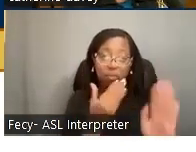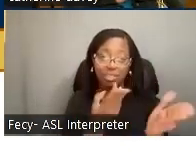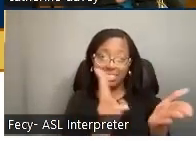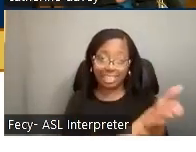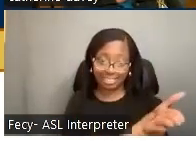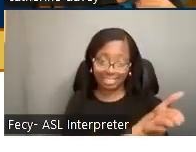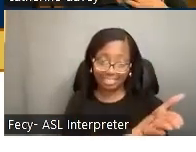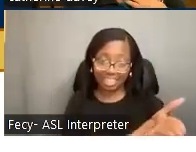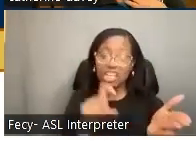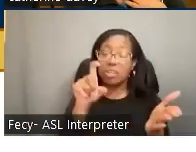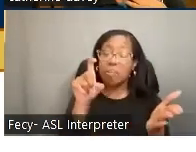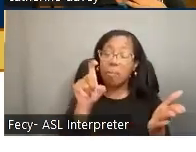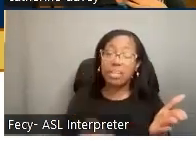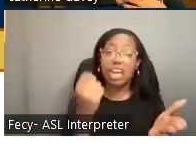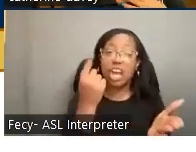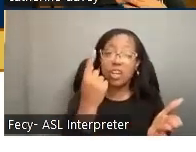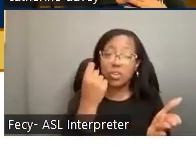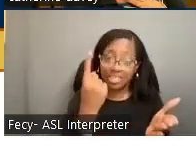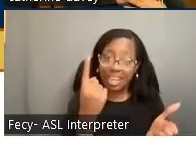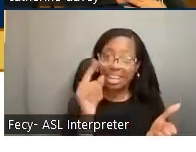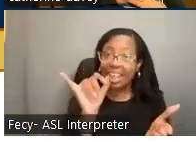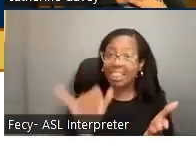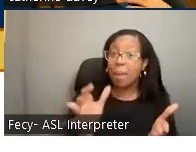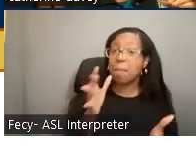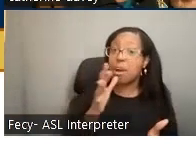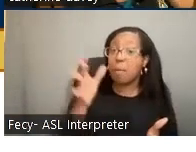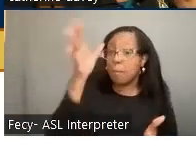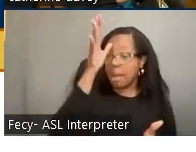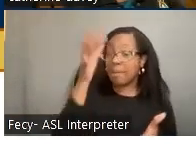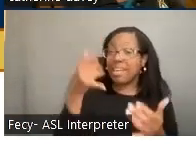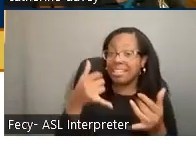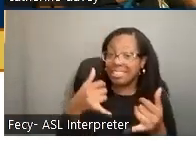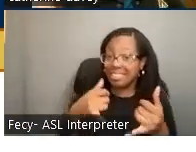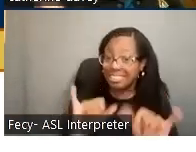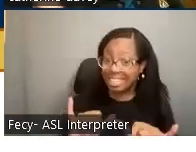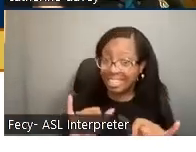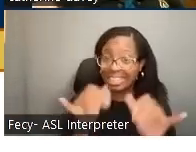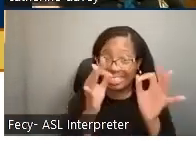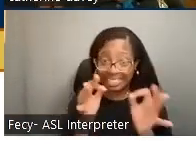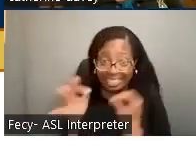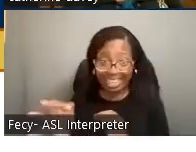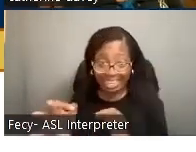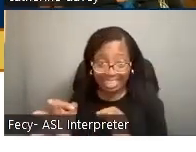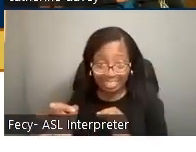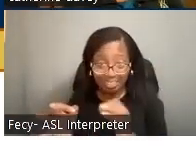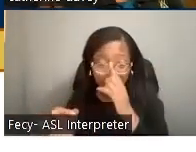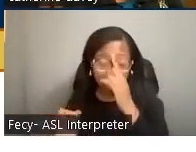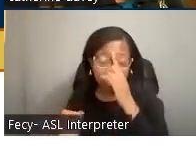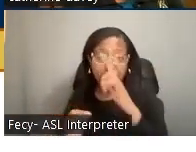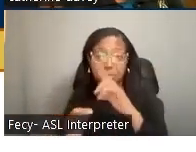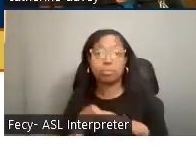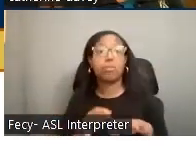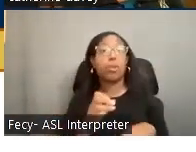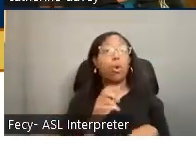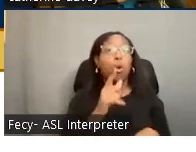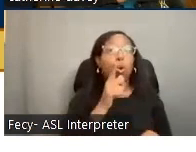que to lo understand firma, what it can do, tiene que right? That entender lo mommy que can puede make some hacer, life decisions for her, que mamá todavía to puede whom tomar it can decisiones give por it, ella me, misma, a quién mom, se lo da, a